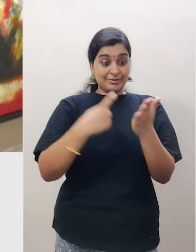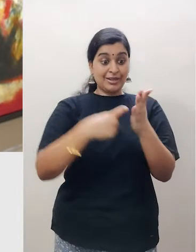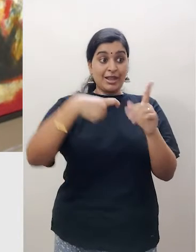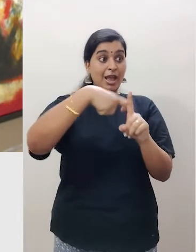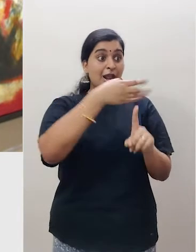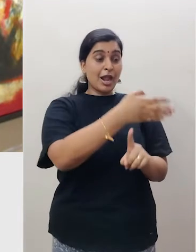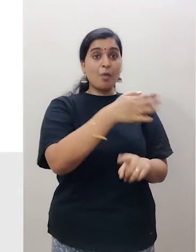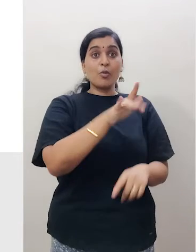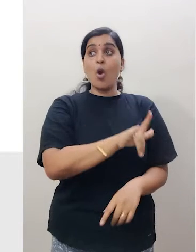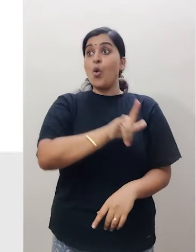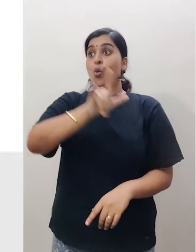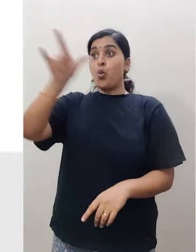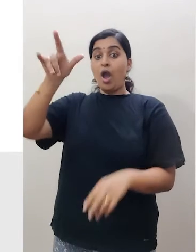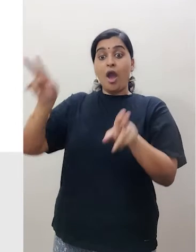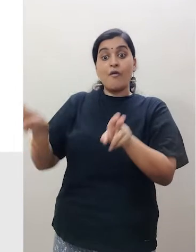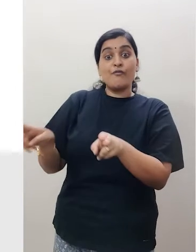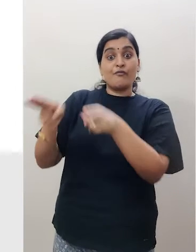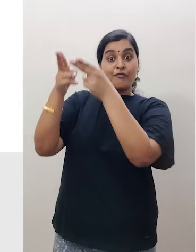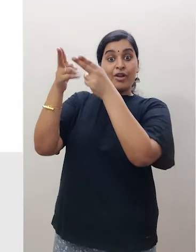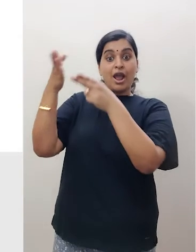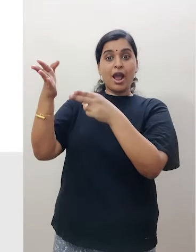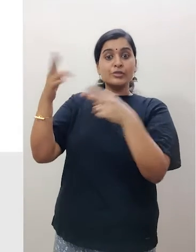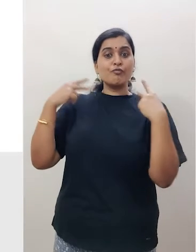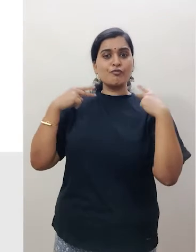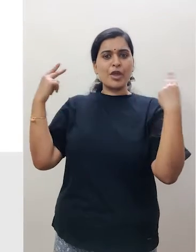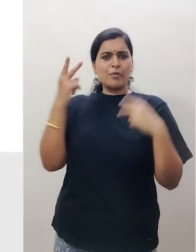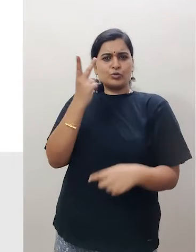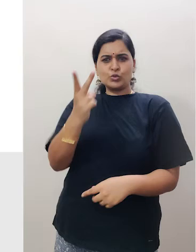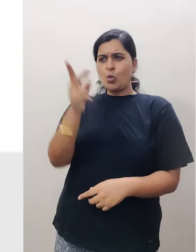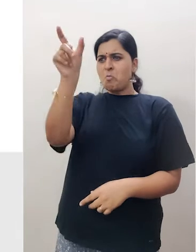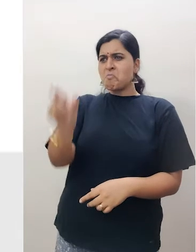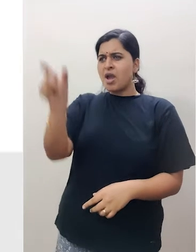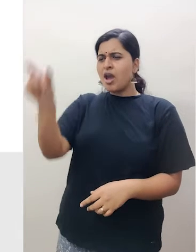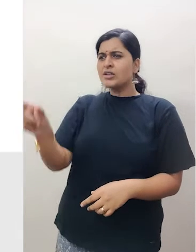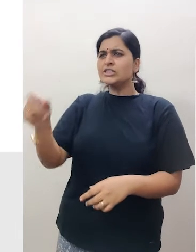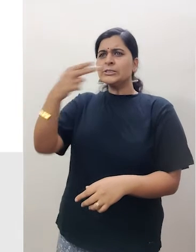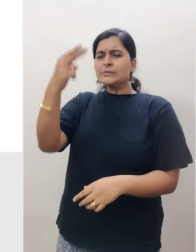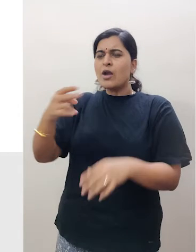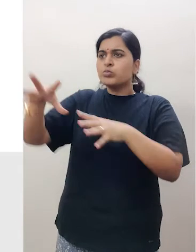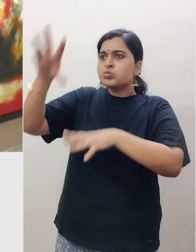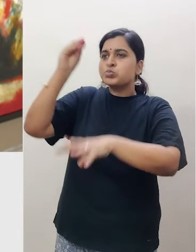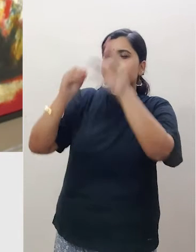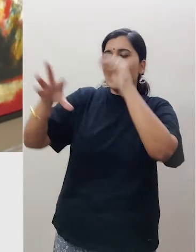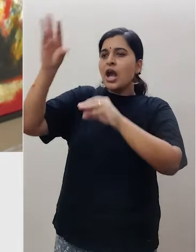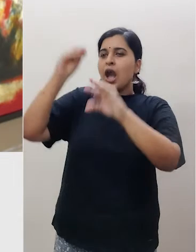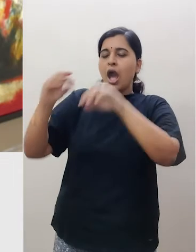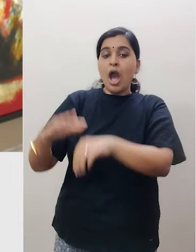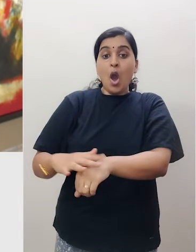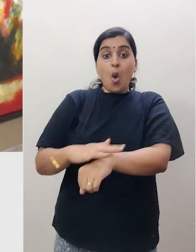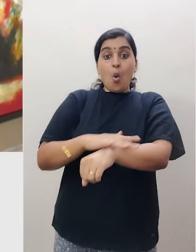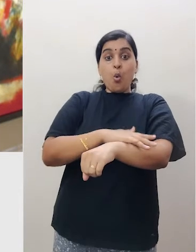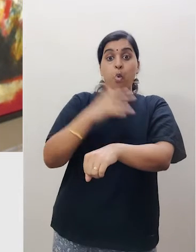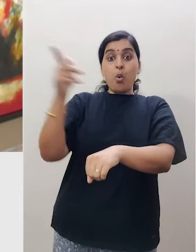studied painting in France under the mentorship of André Lotz and Fernand Léger, so he takes inspiration from